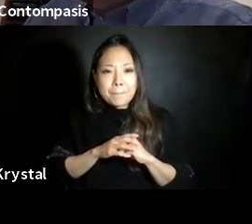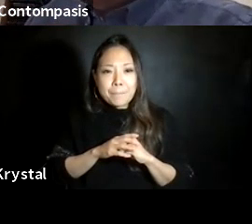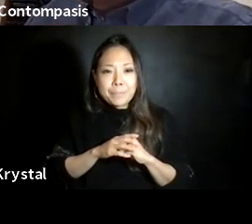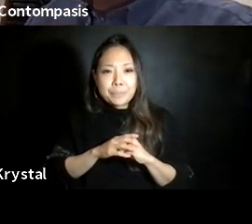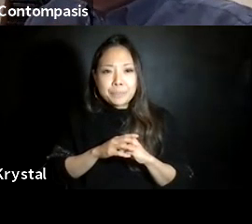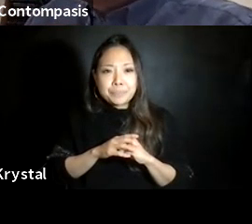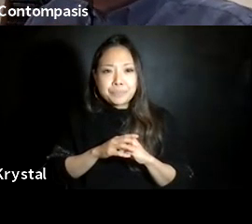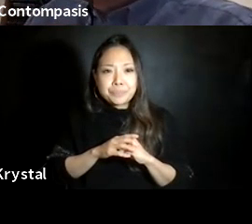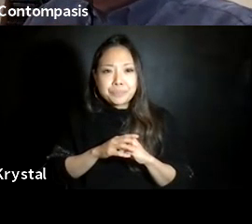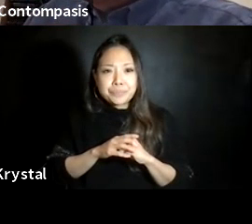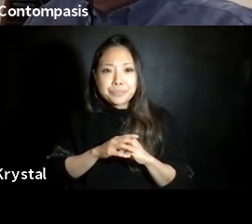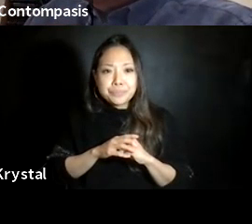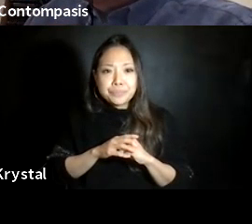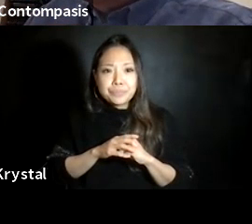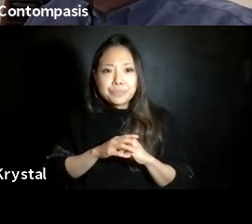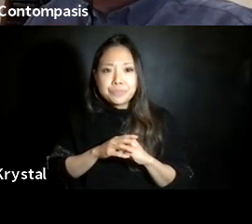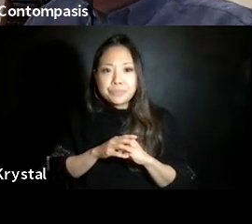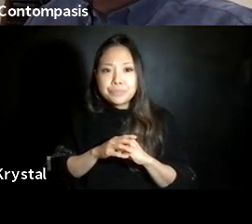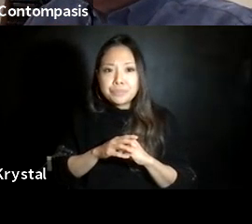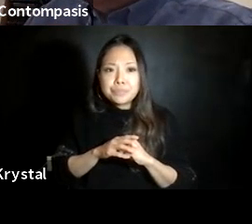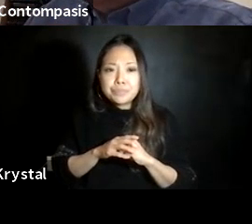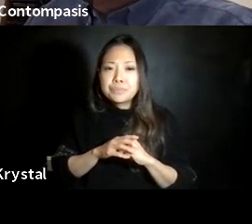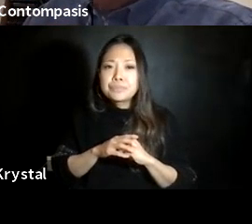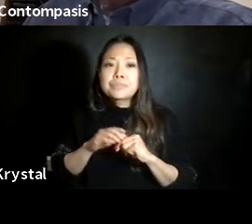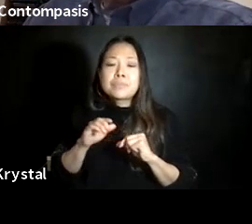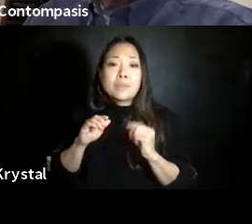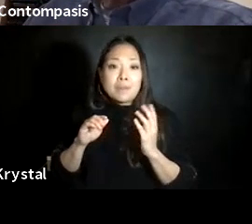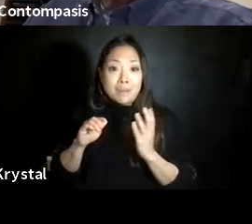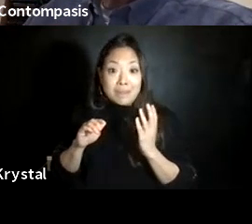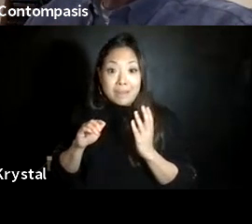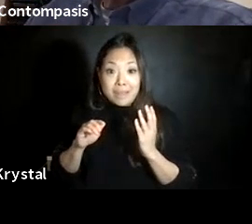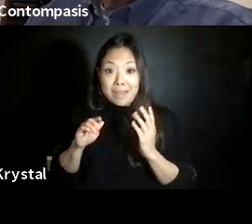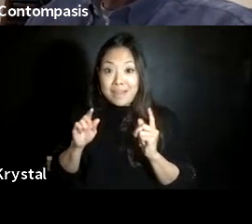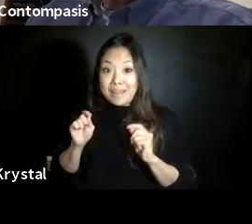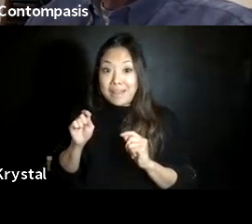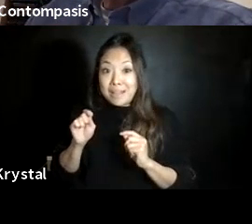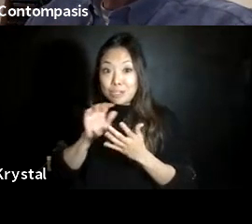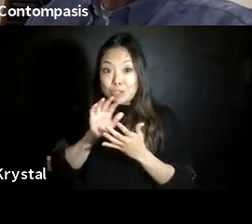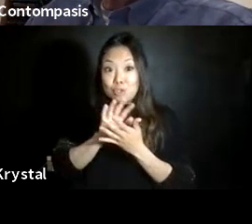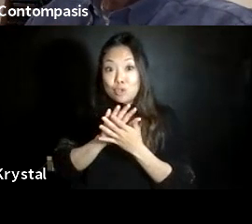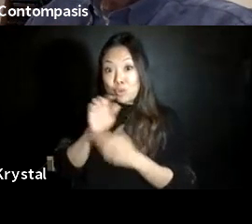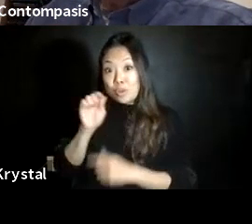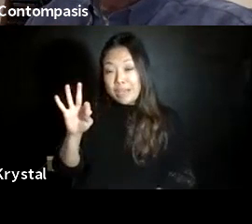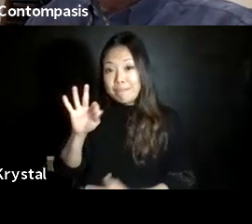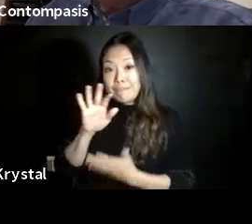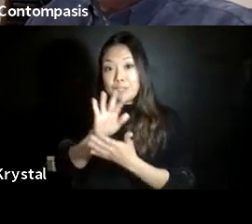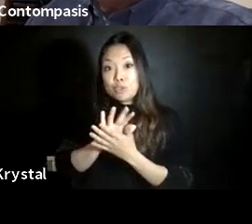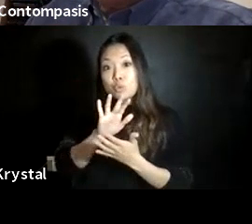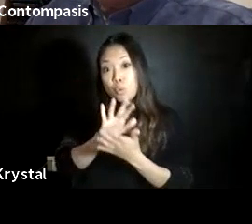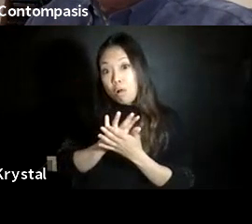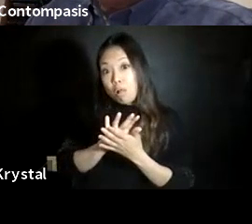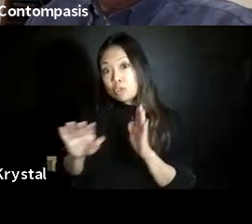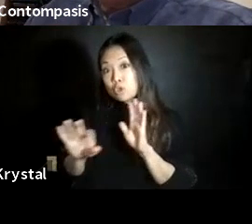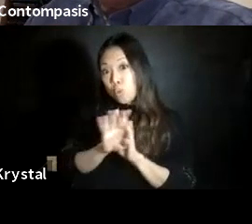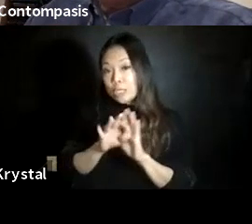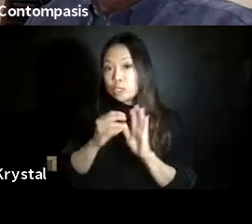not to, if school choice heavily favors BLS and